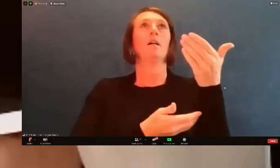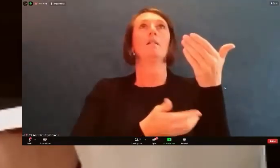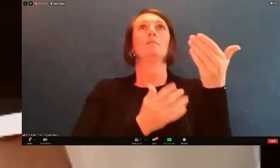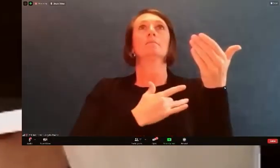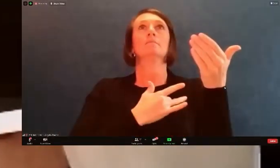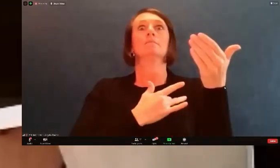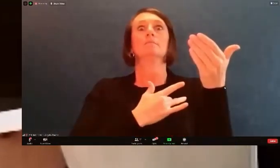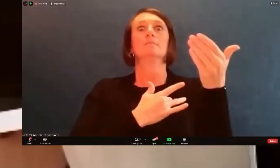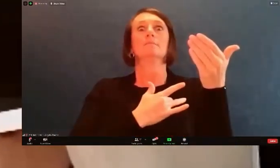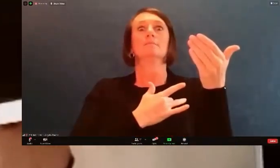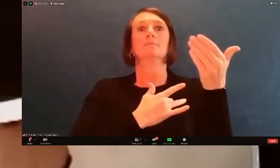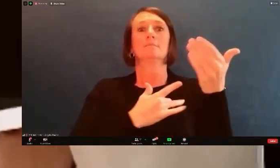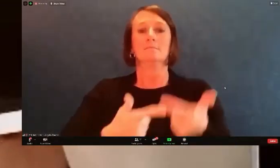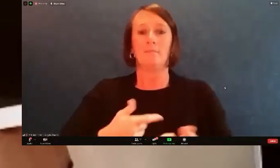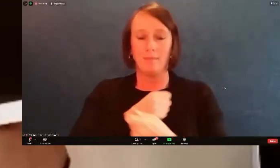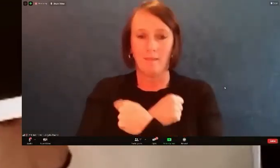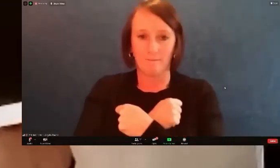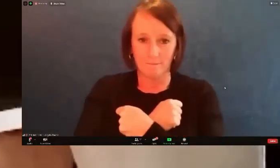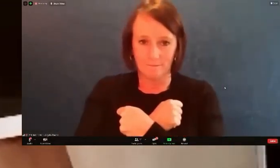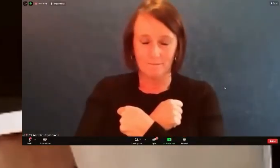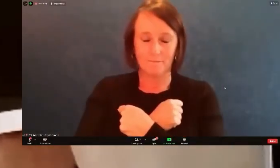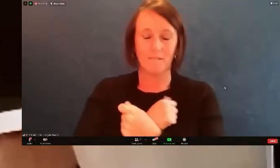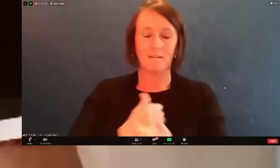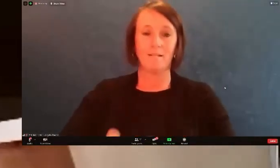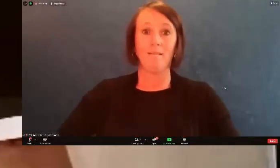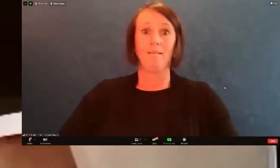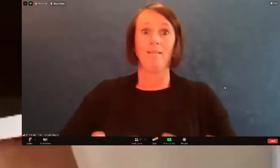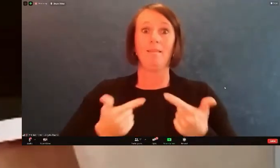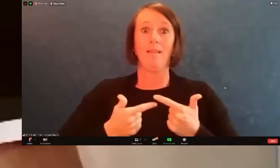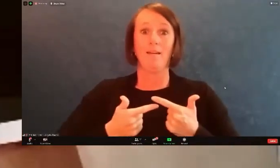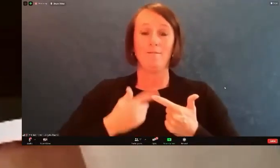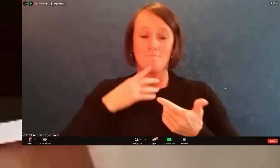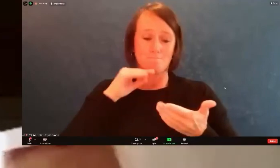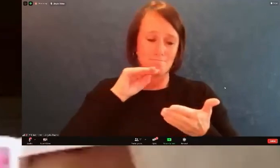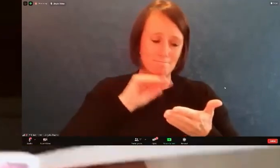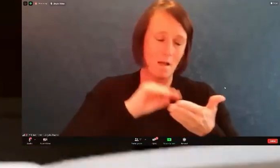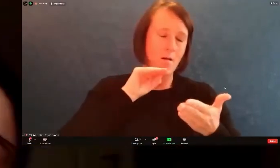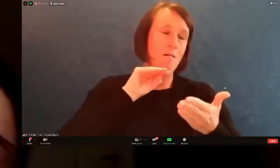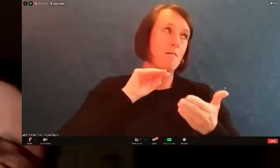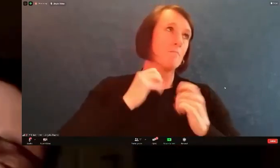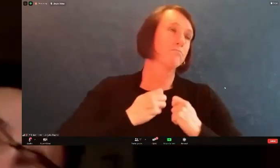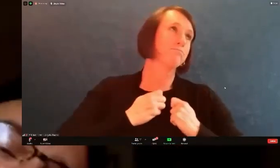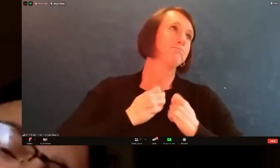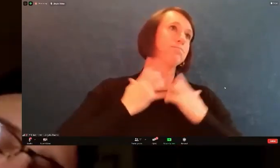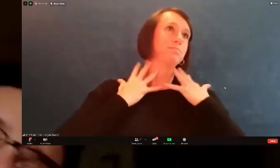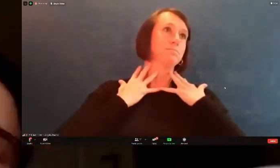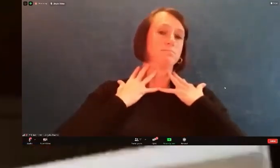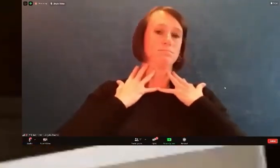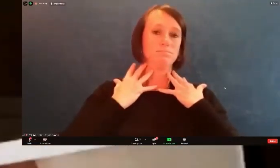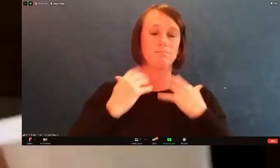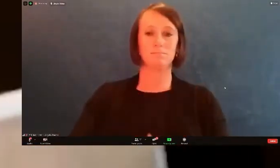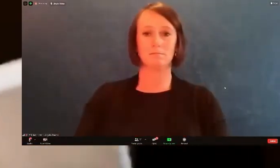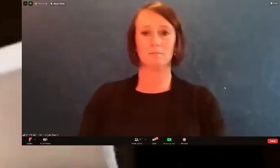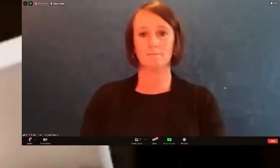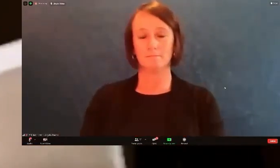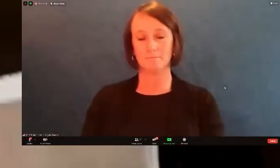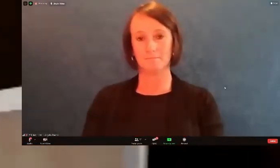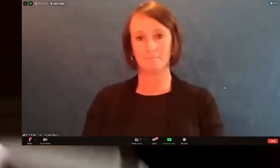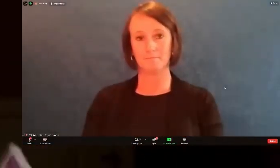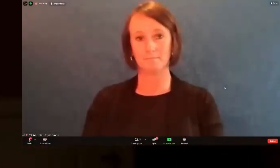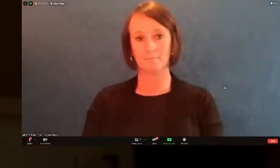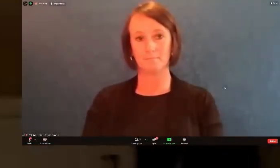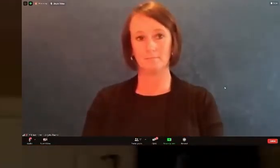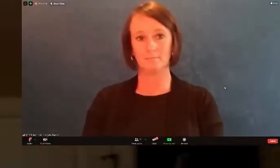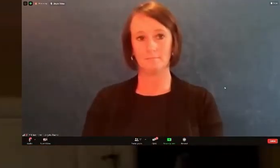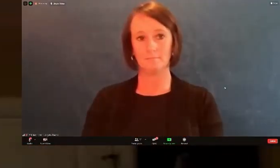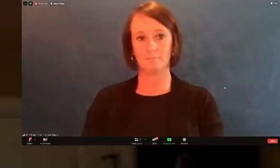knew what life was until the day we kissed you. Hey ya hey, hey ya hey, hey